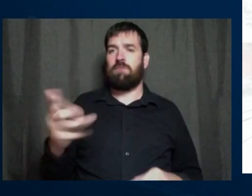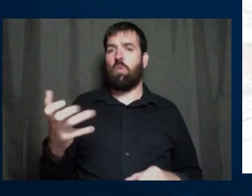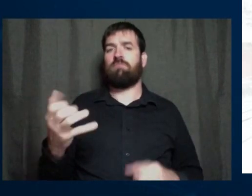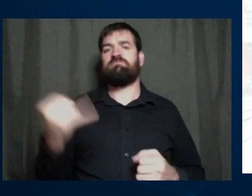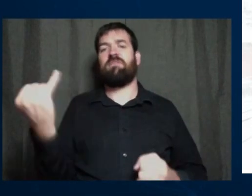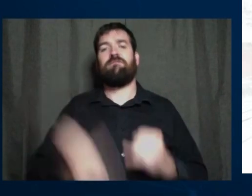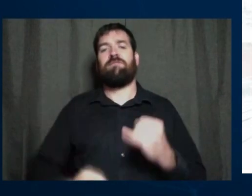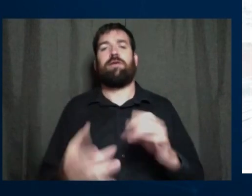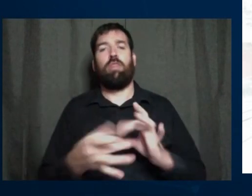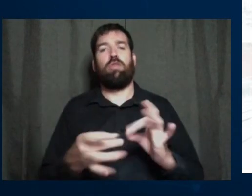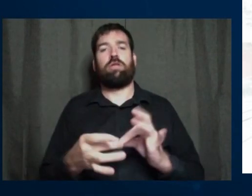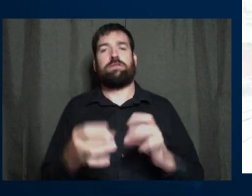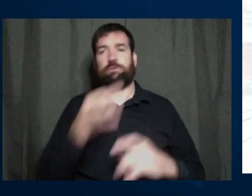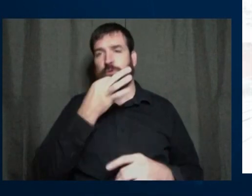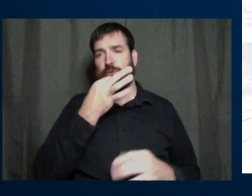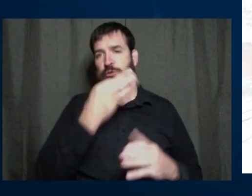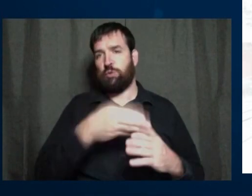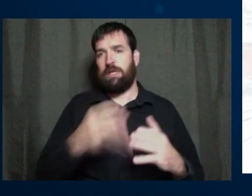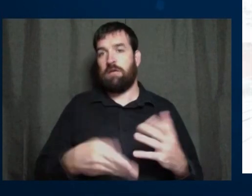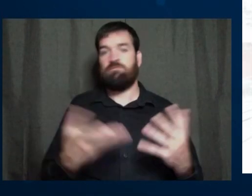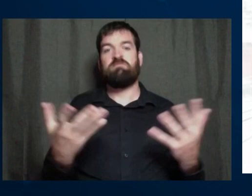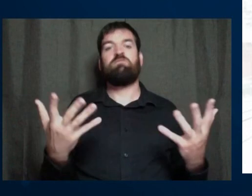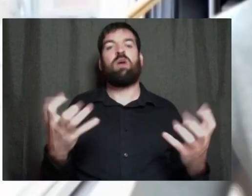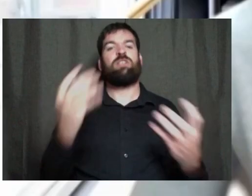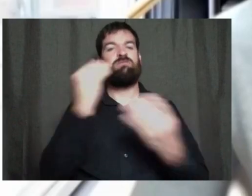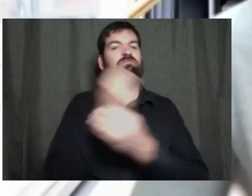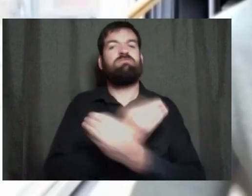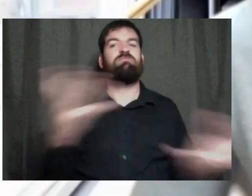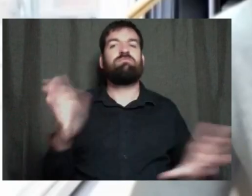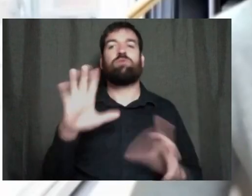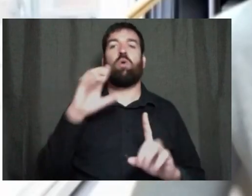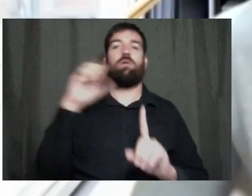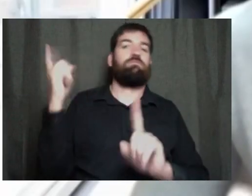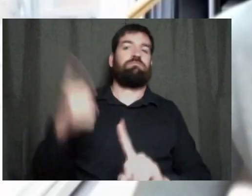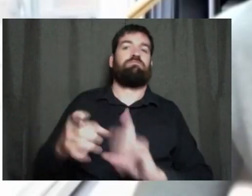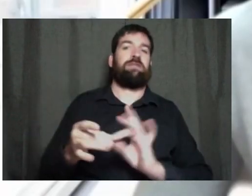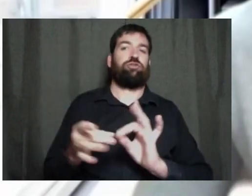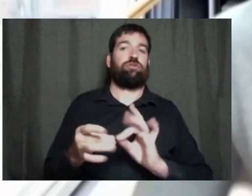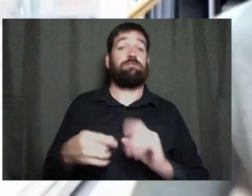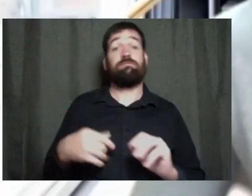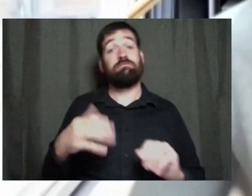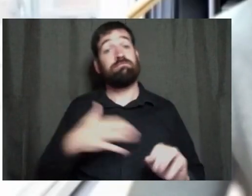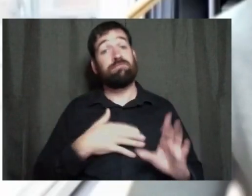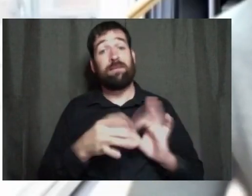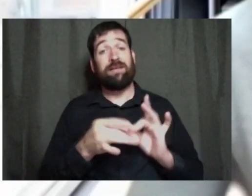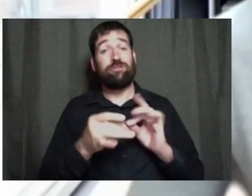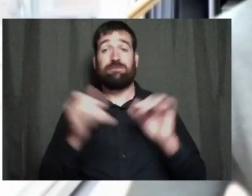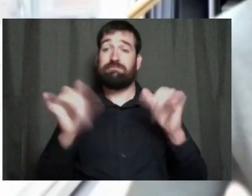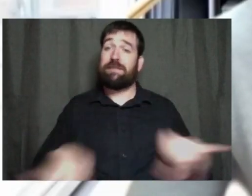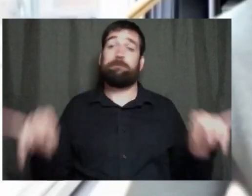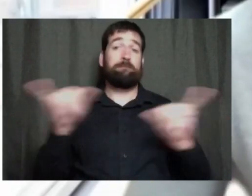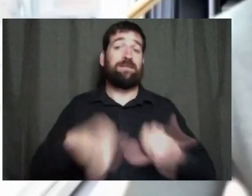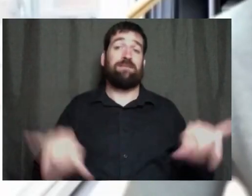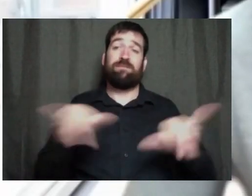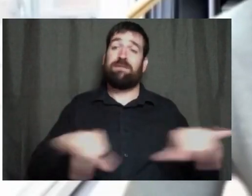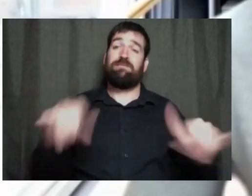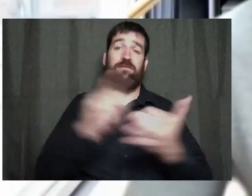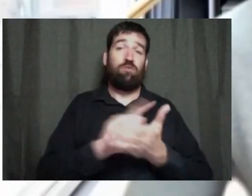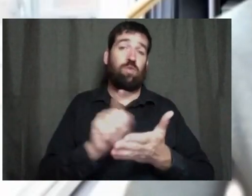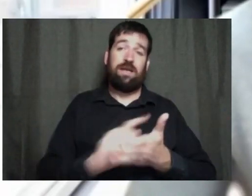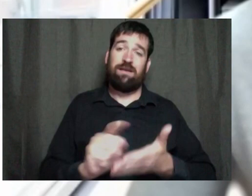this weekend. What do you want us to know? What's your message? Yeah, I think my message stays the same every week that you have me on